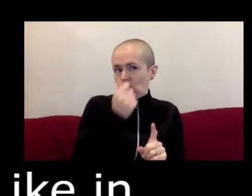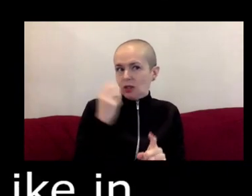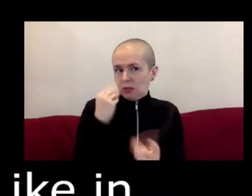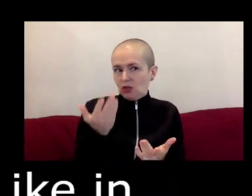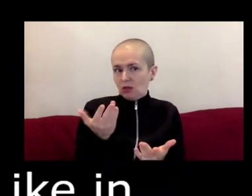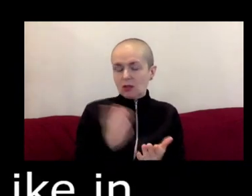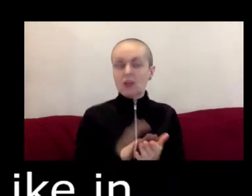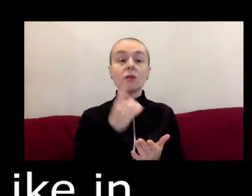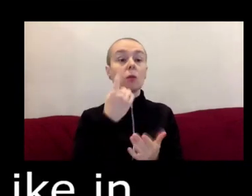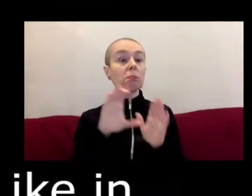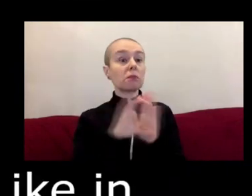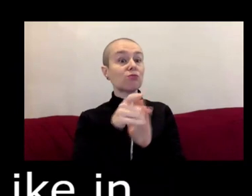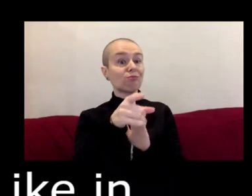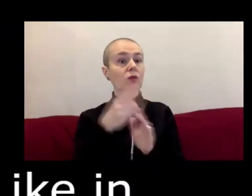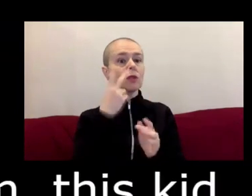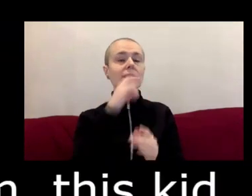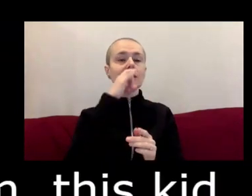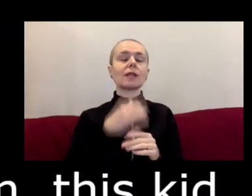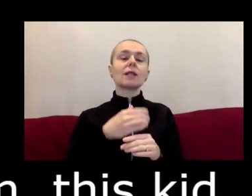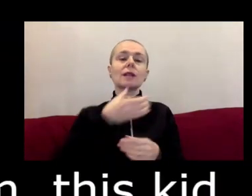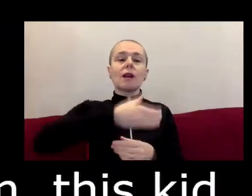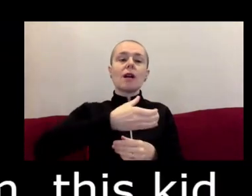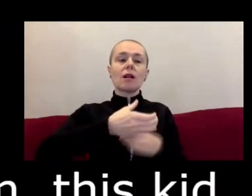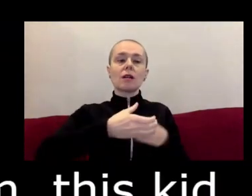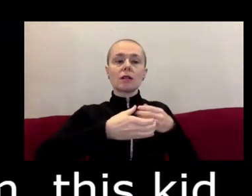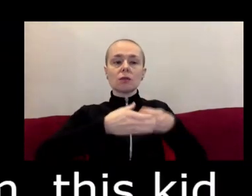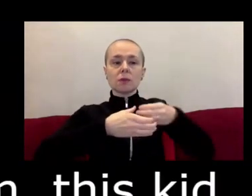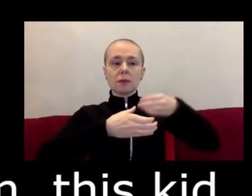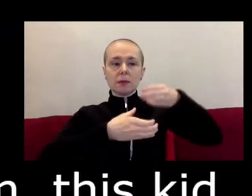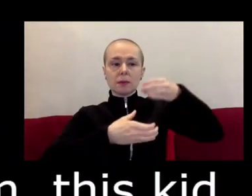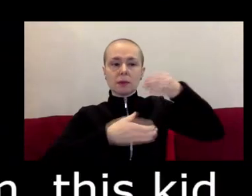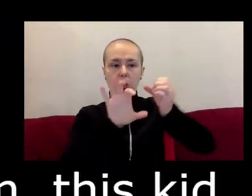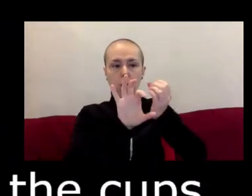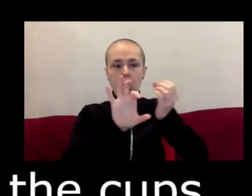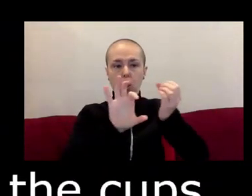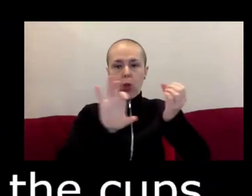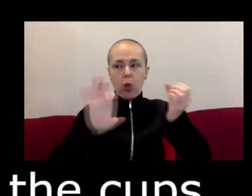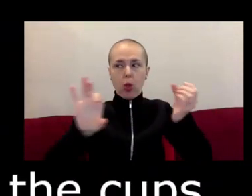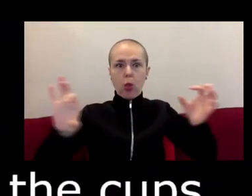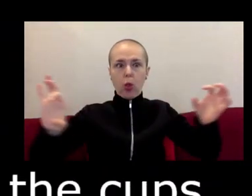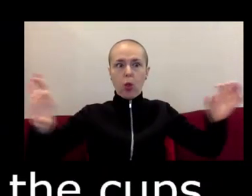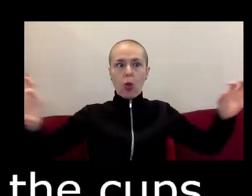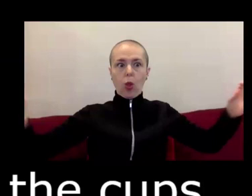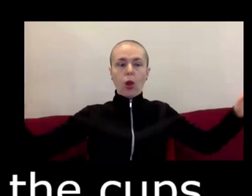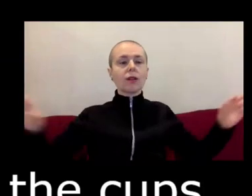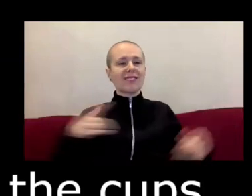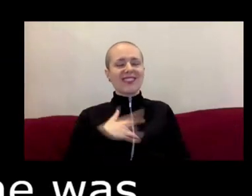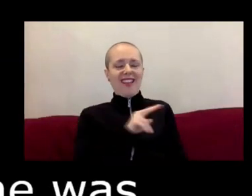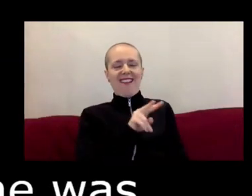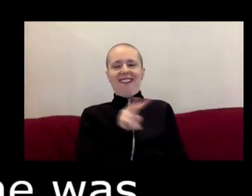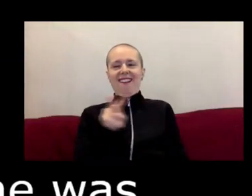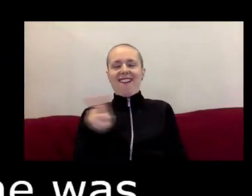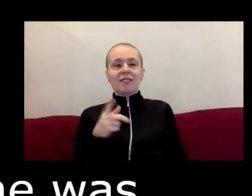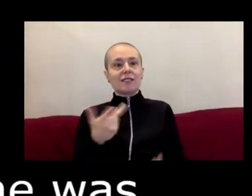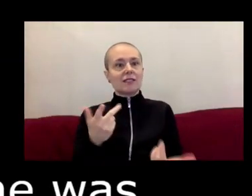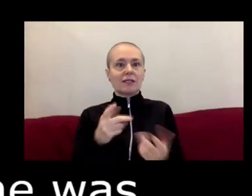this kid basically like nestled all the cups and it got so long, but he was like very proud that it got